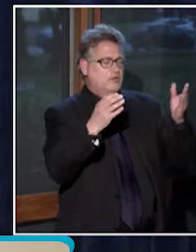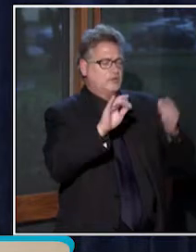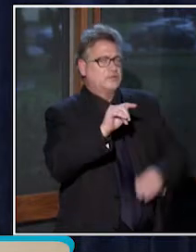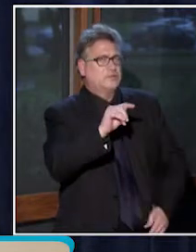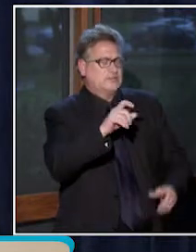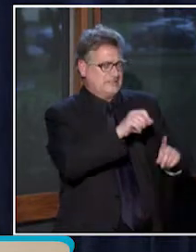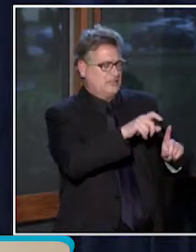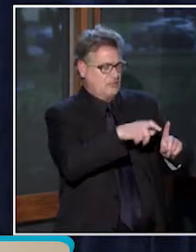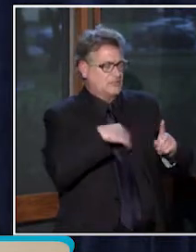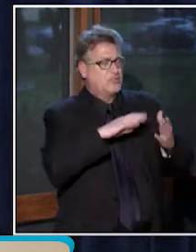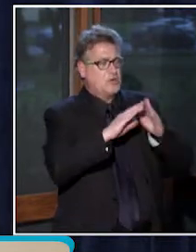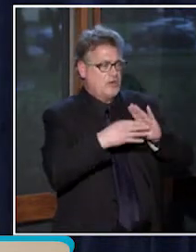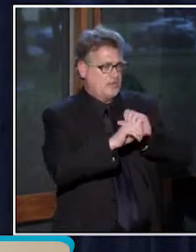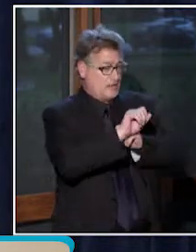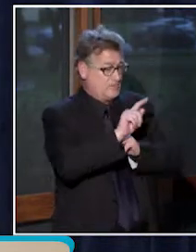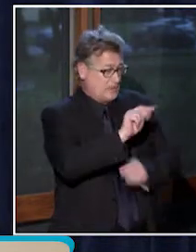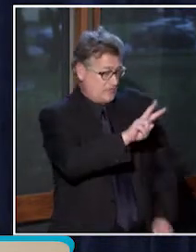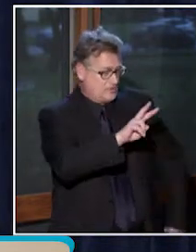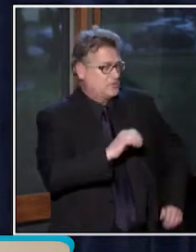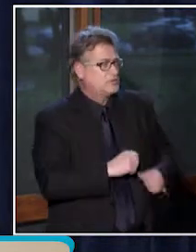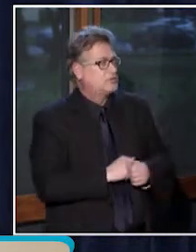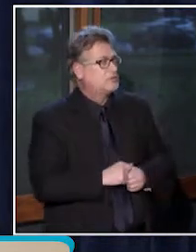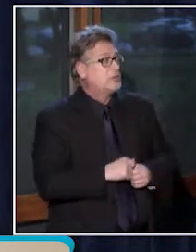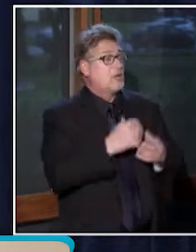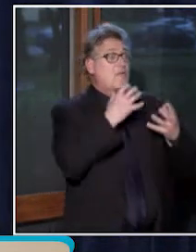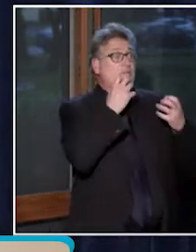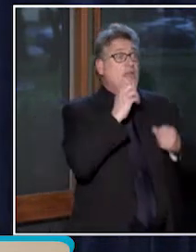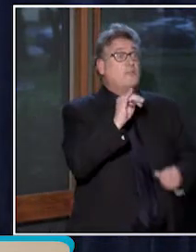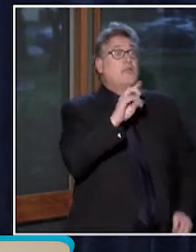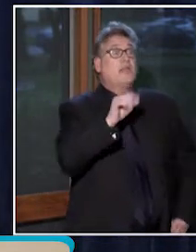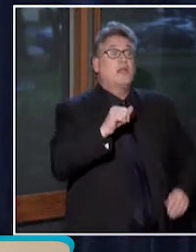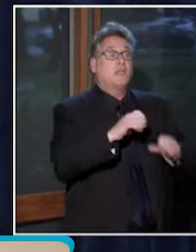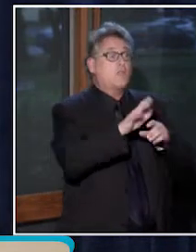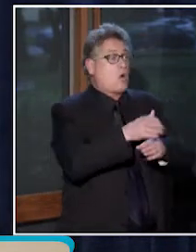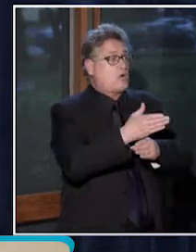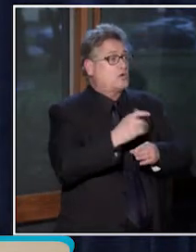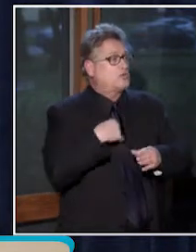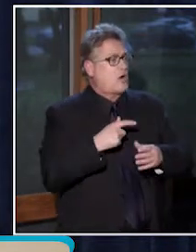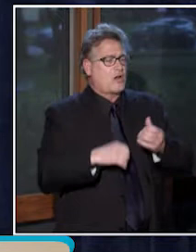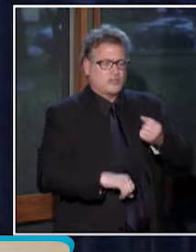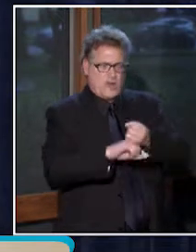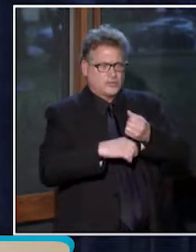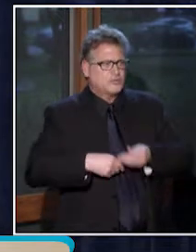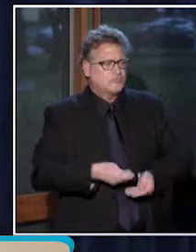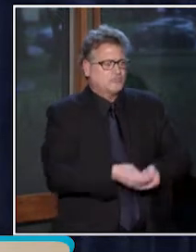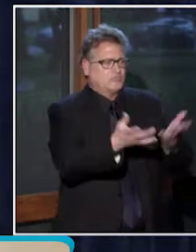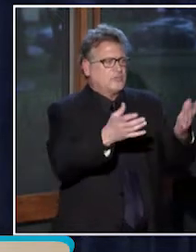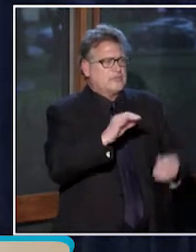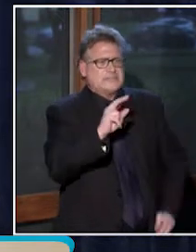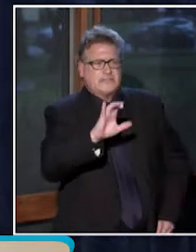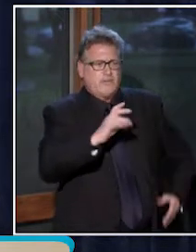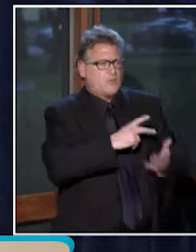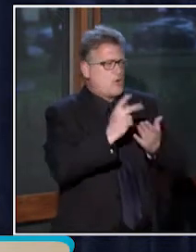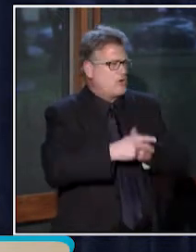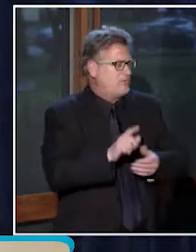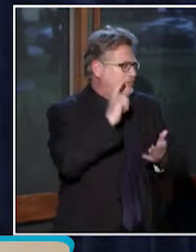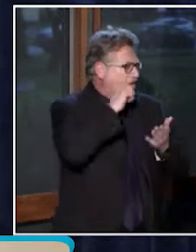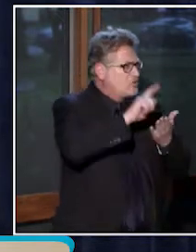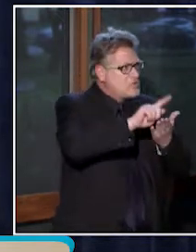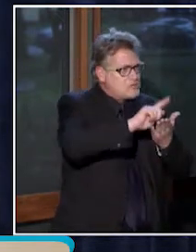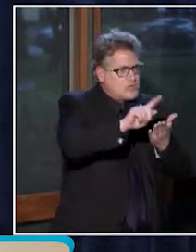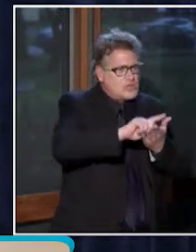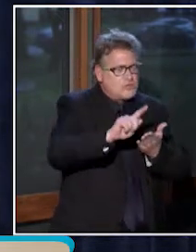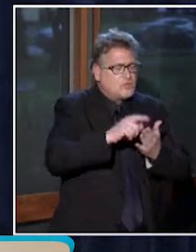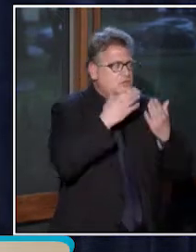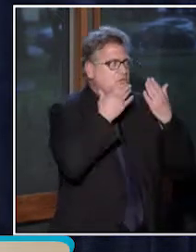station. In addition to the City Club's valued media partners, our sponsors enable us to put on the state's best civic programs week after week. Thank